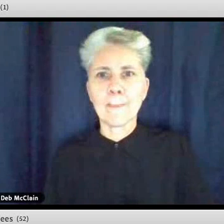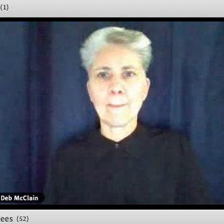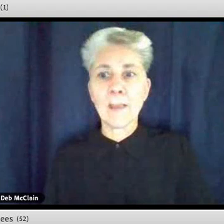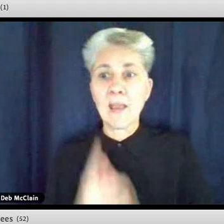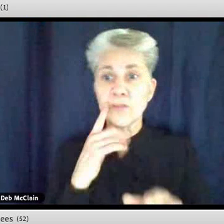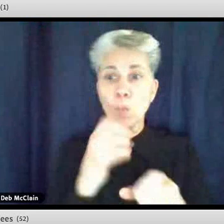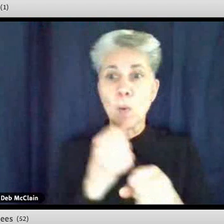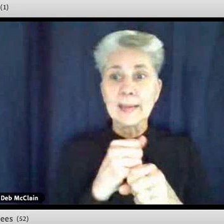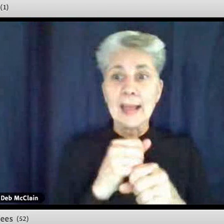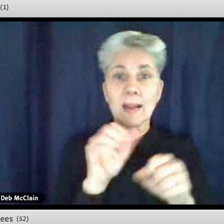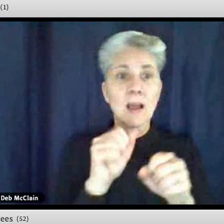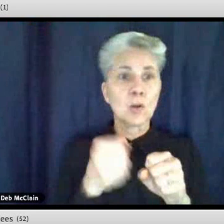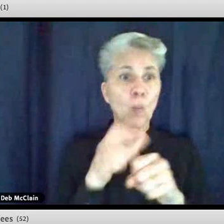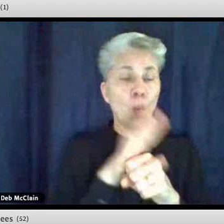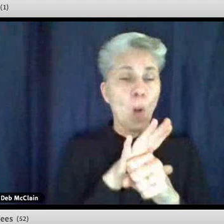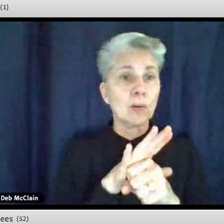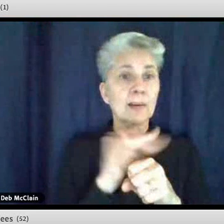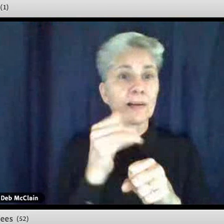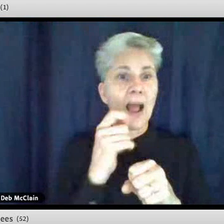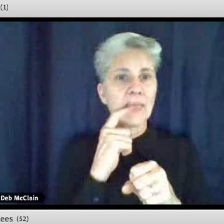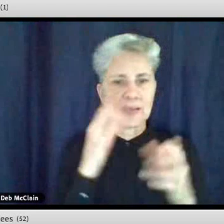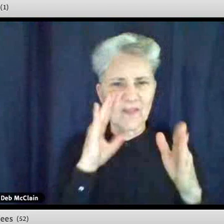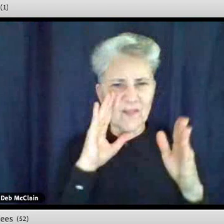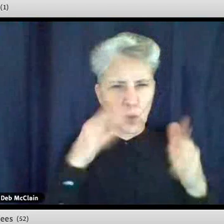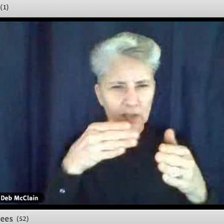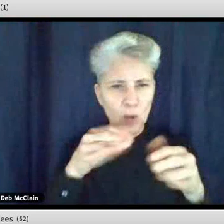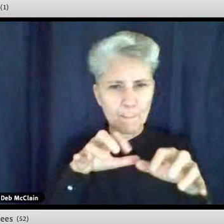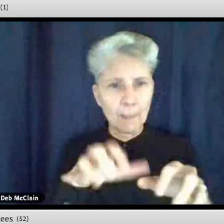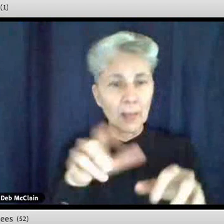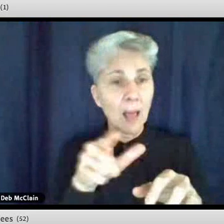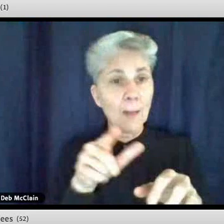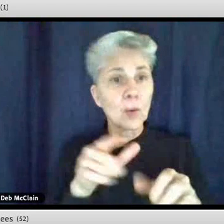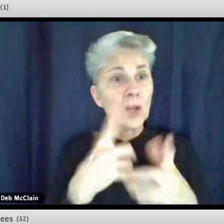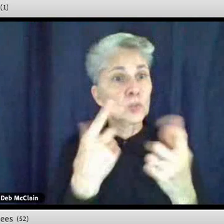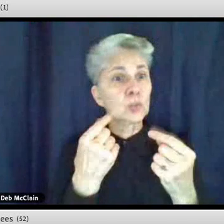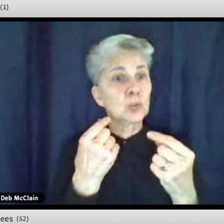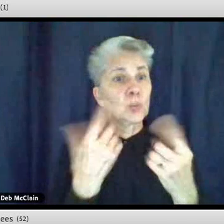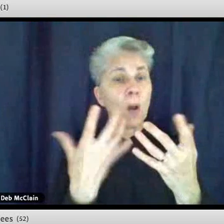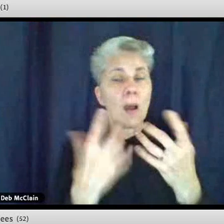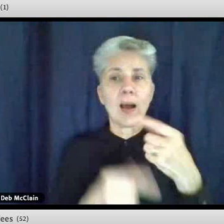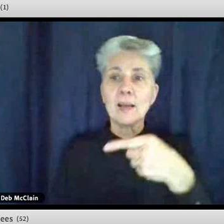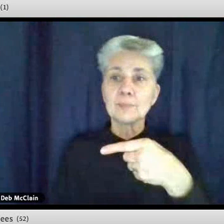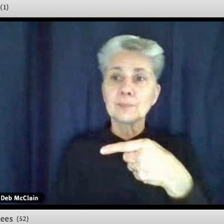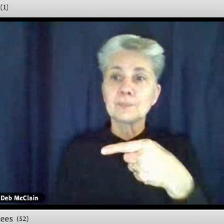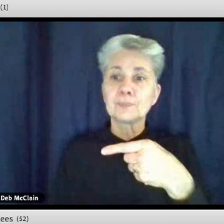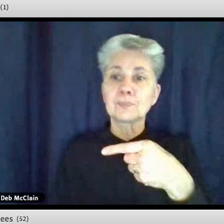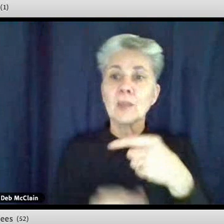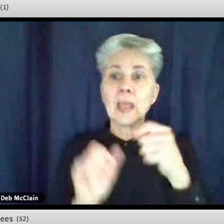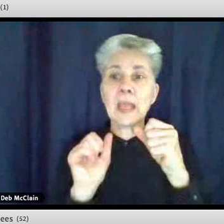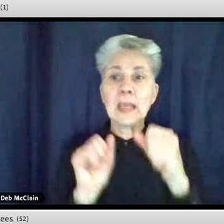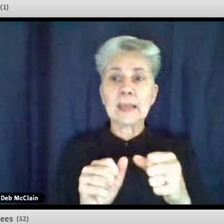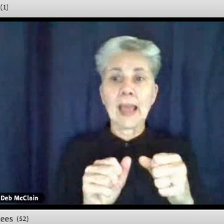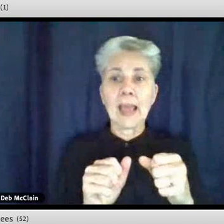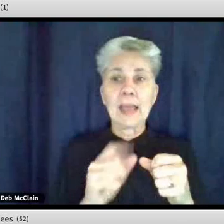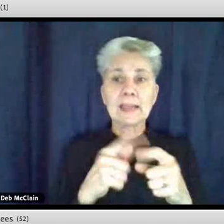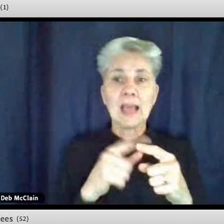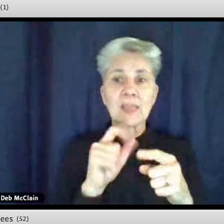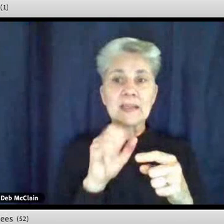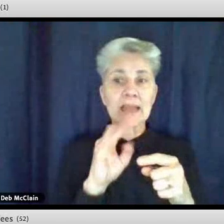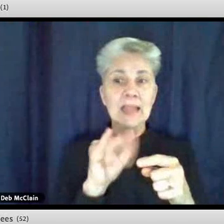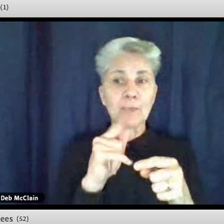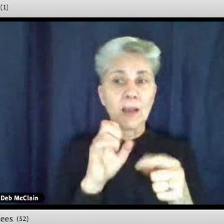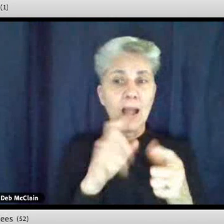So for instance, if you wanted to get a coronavirus guide that's kind of aimed toward a public library, so what you can do is you